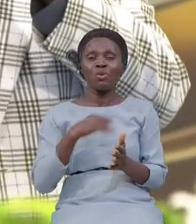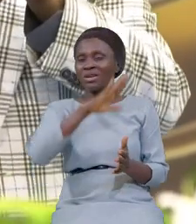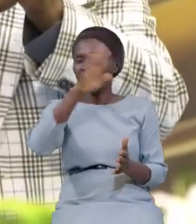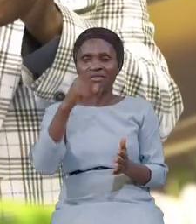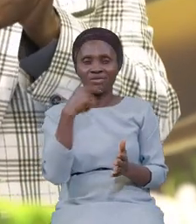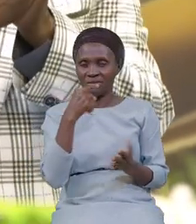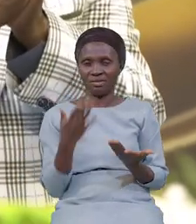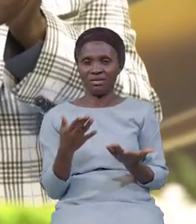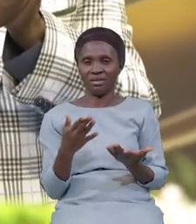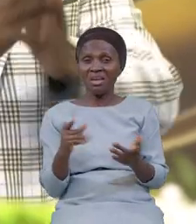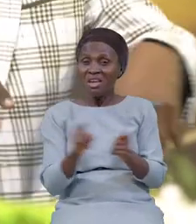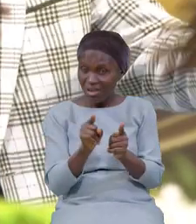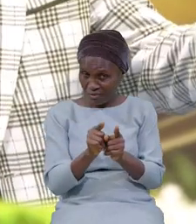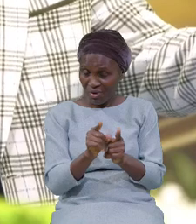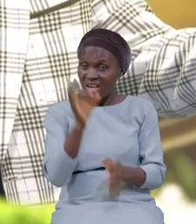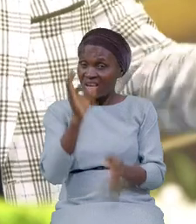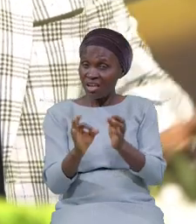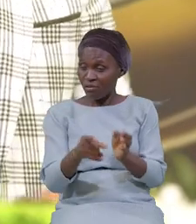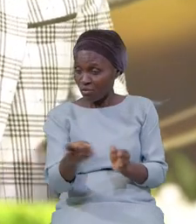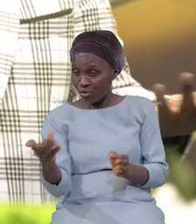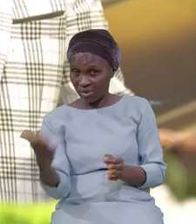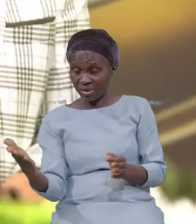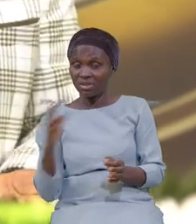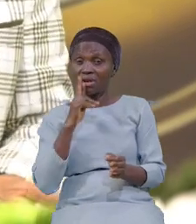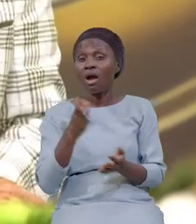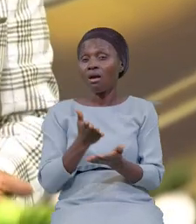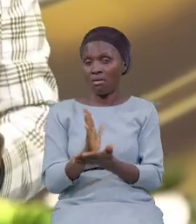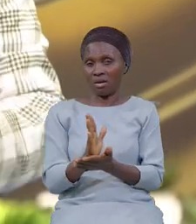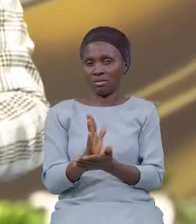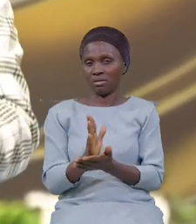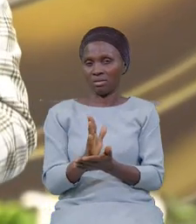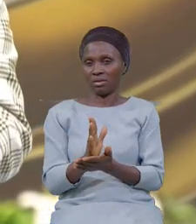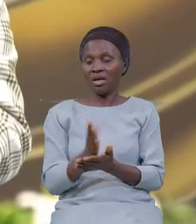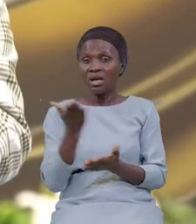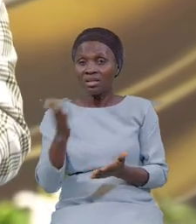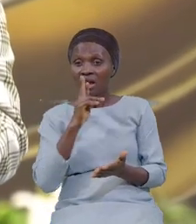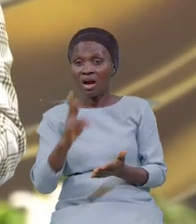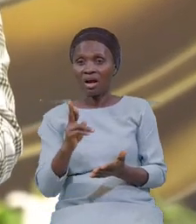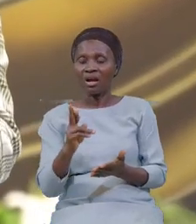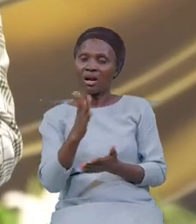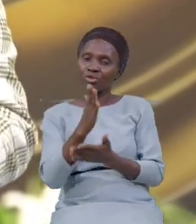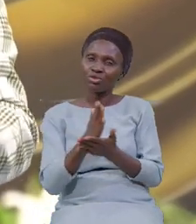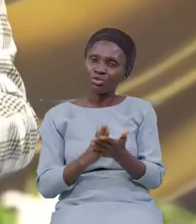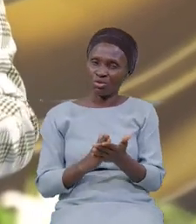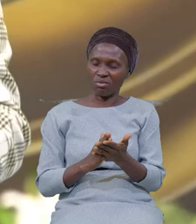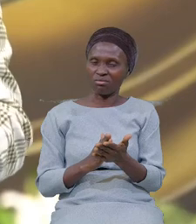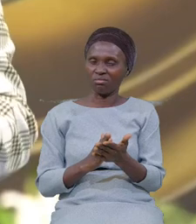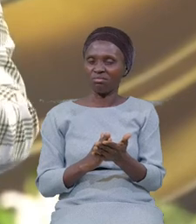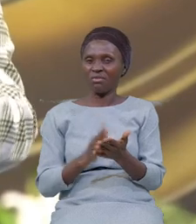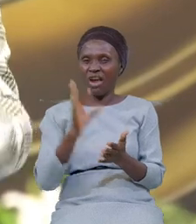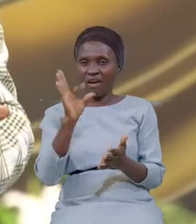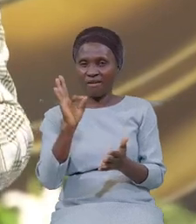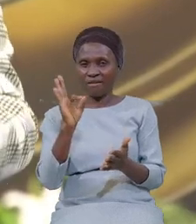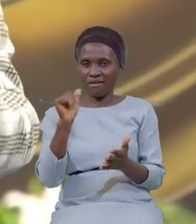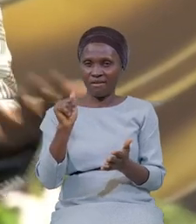things are right, even if we know those are facts, there are facts that can destroy the mind,